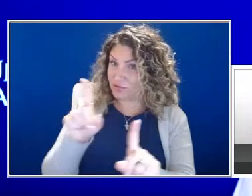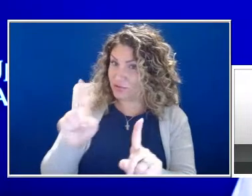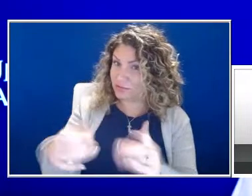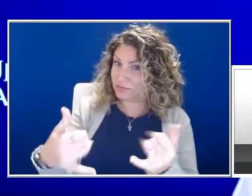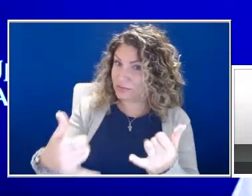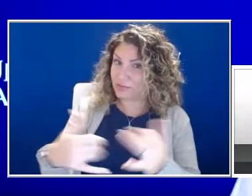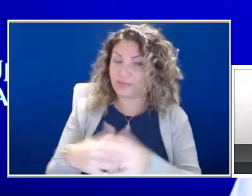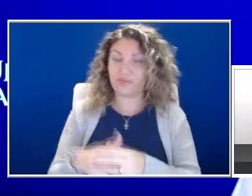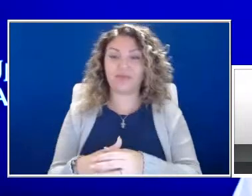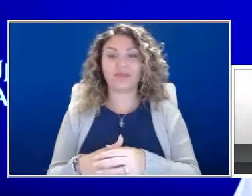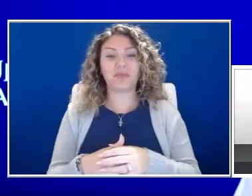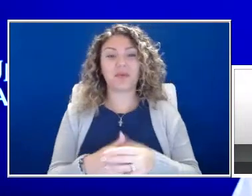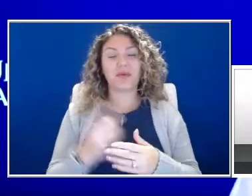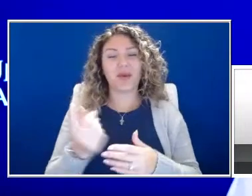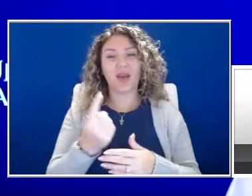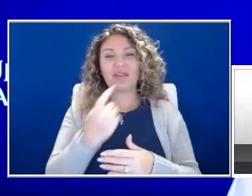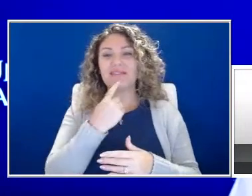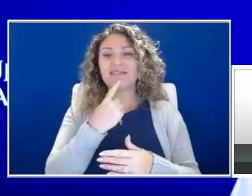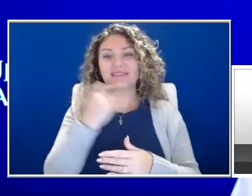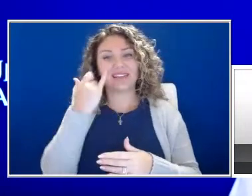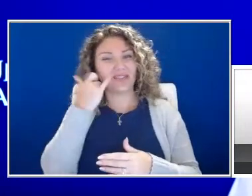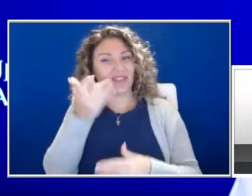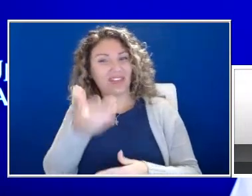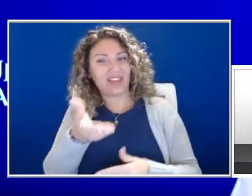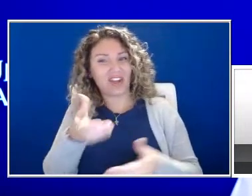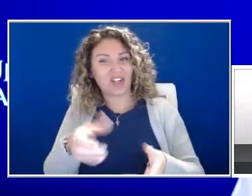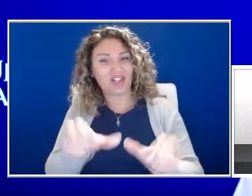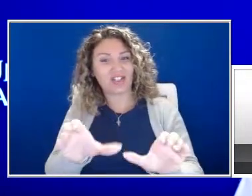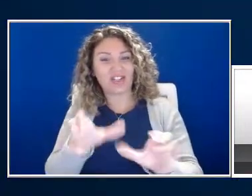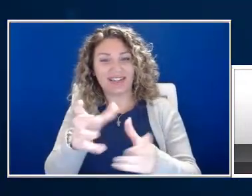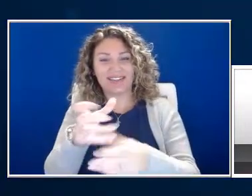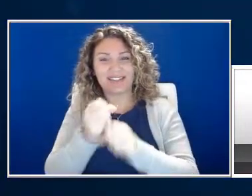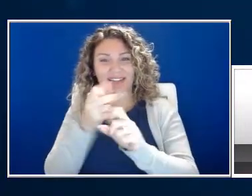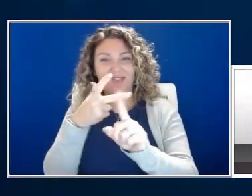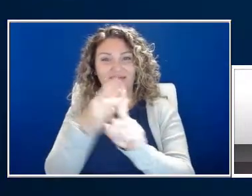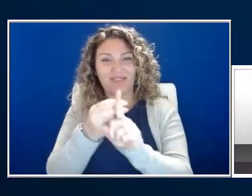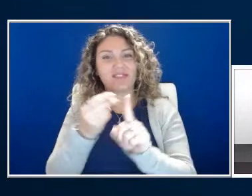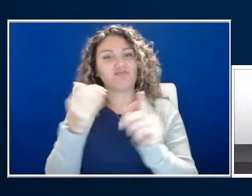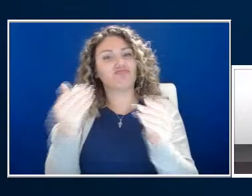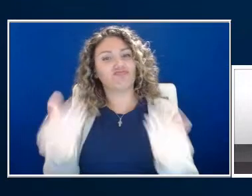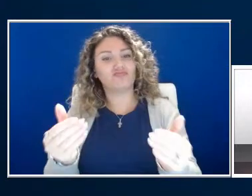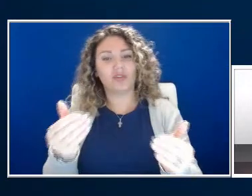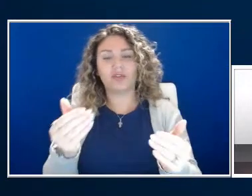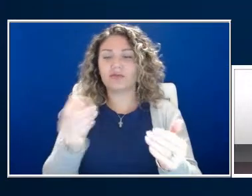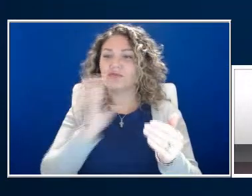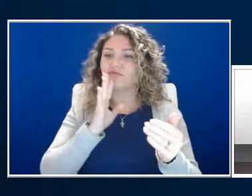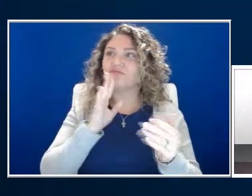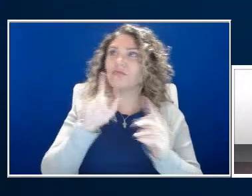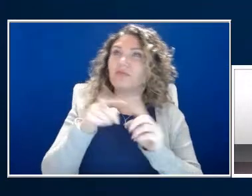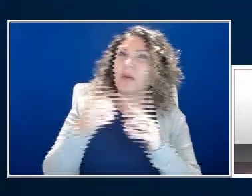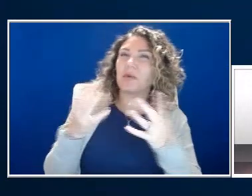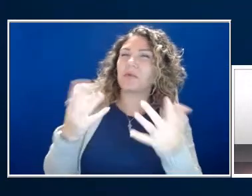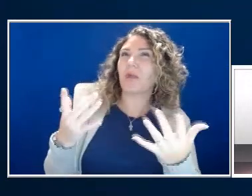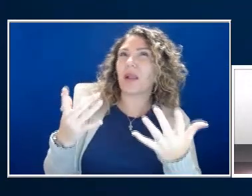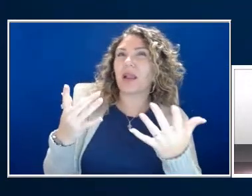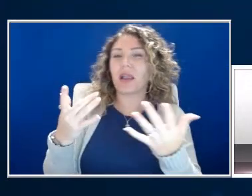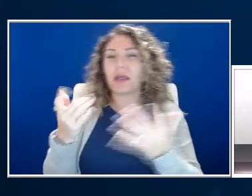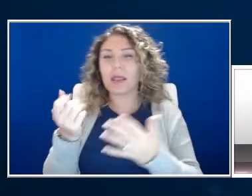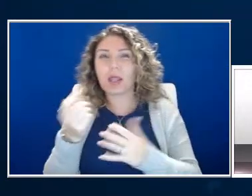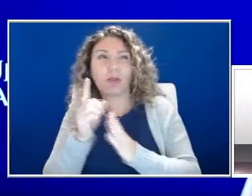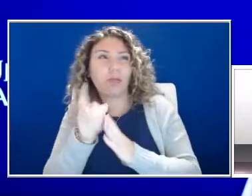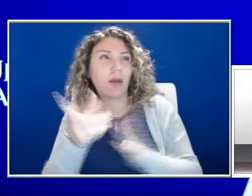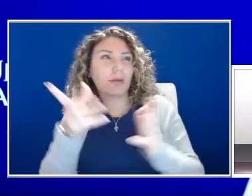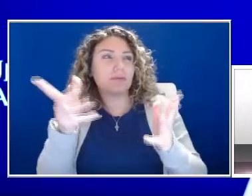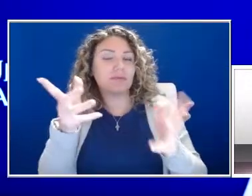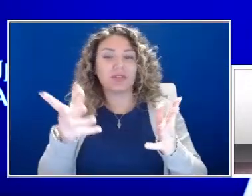We always say if you're there and you have a chance to get vaccinated, go ahead and do it. There's talk about, is it best to wait a little bit here or there? The worry